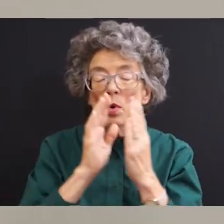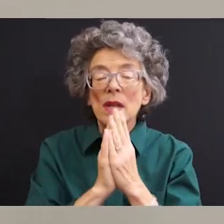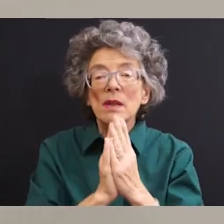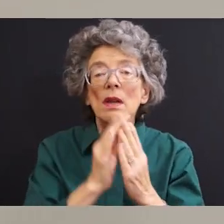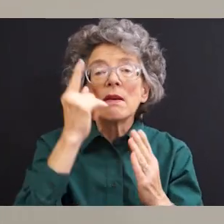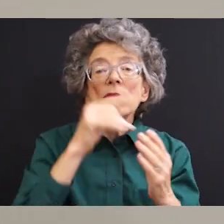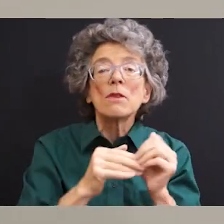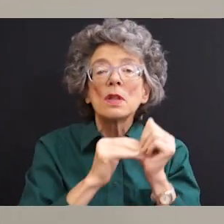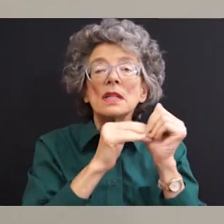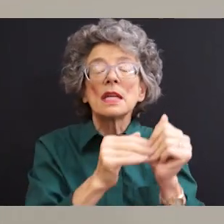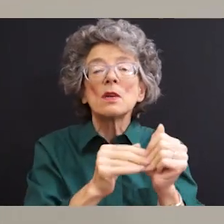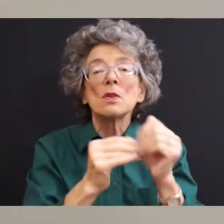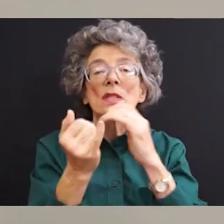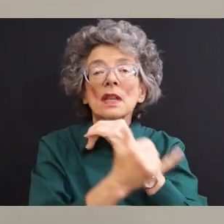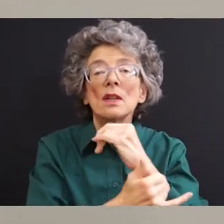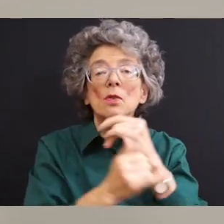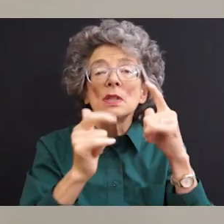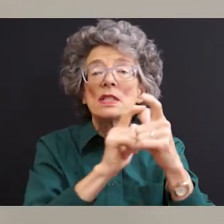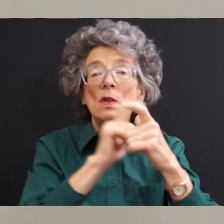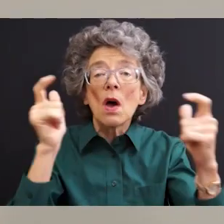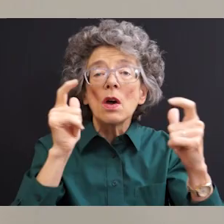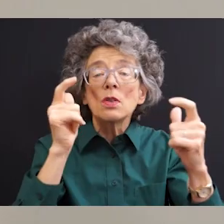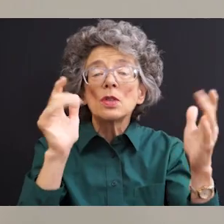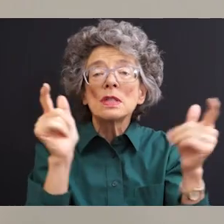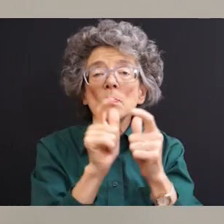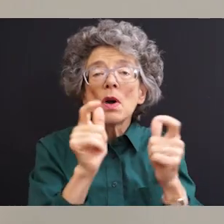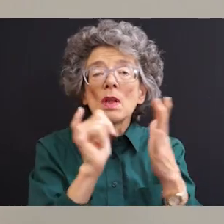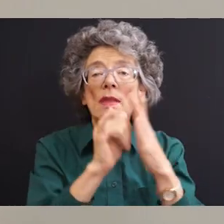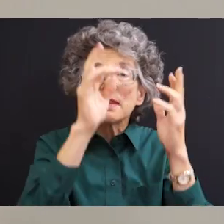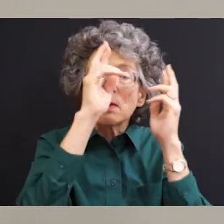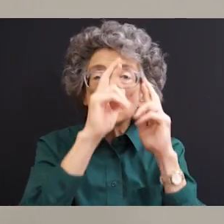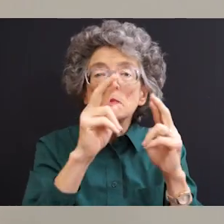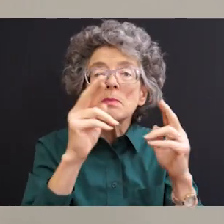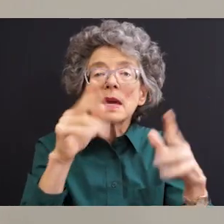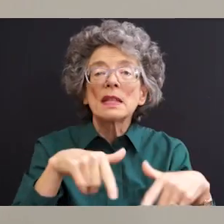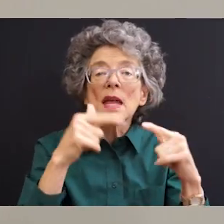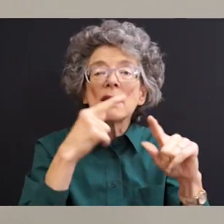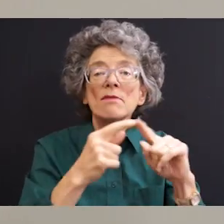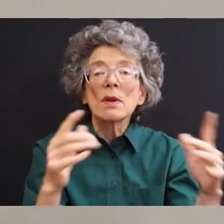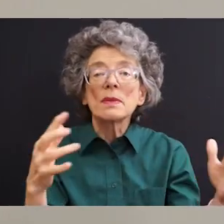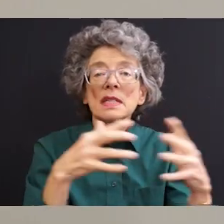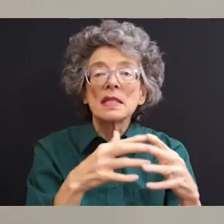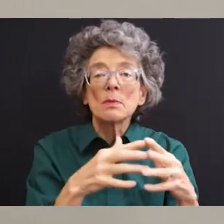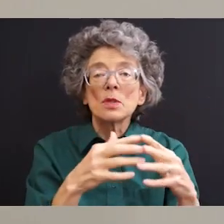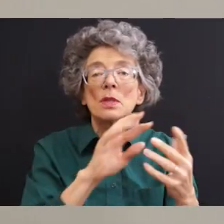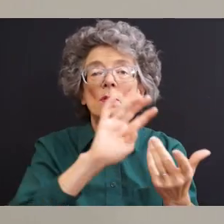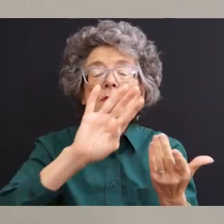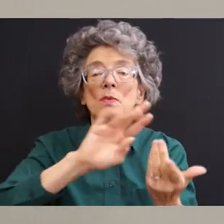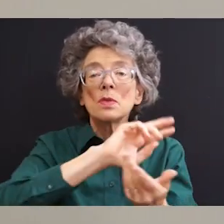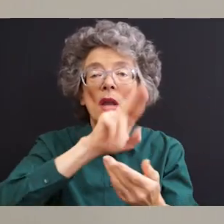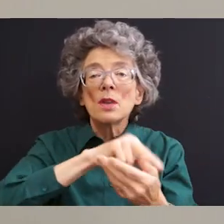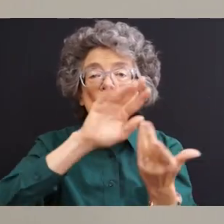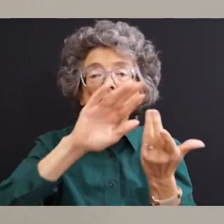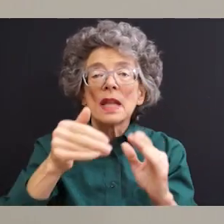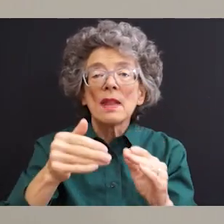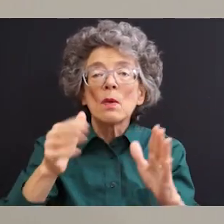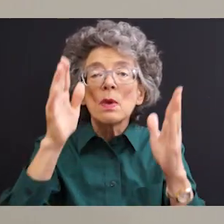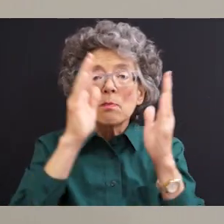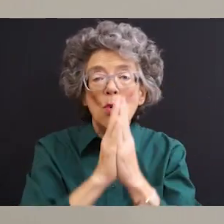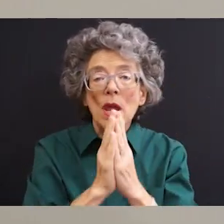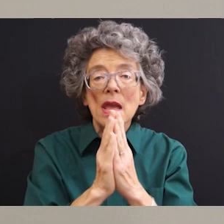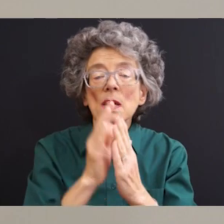in countries large and small, that they respect life from conception to natural death. Let us pray to the